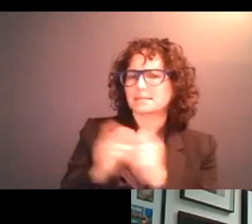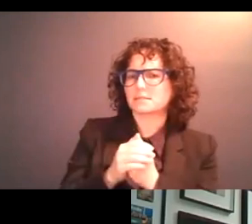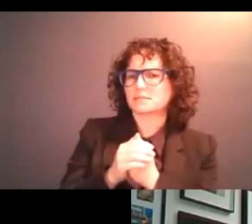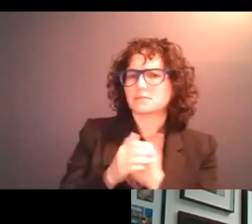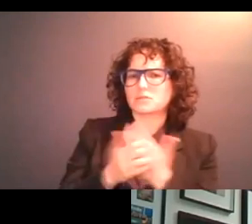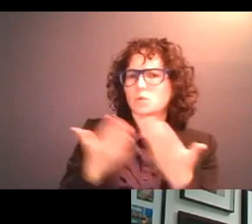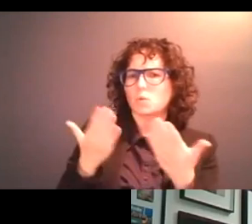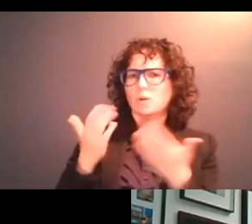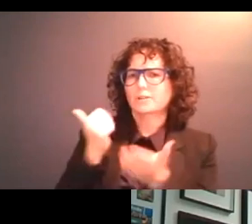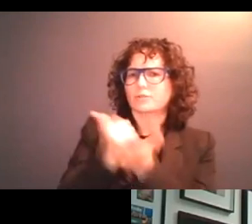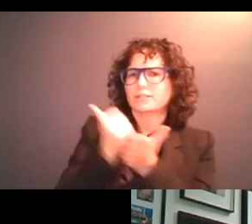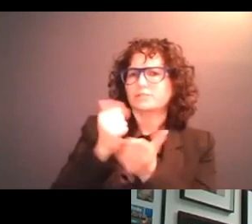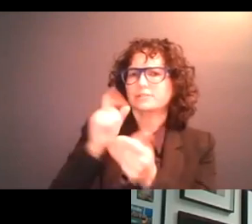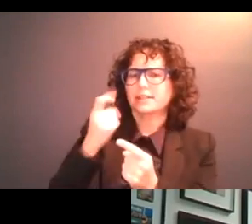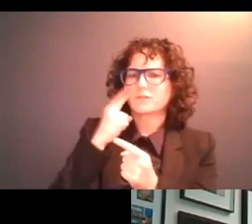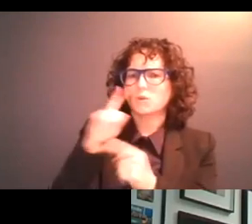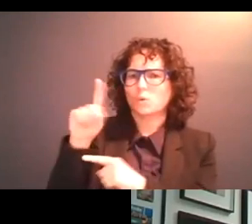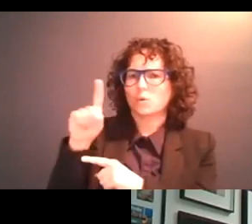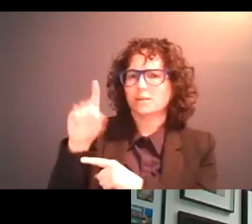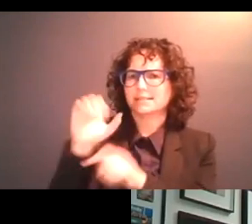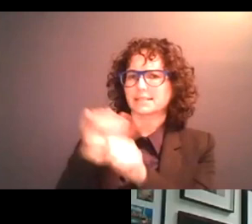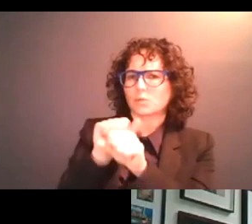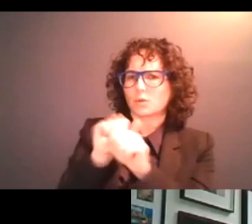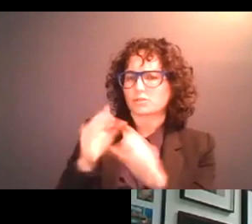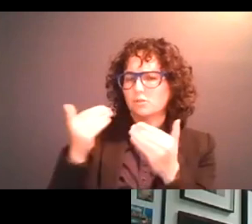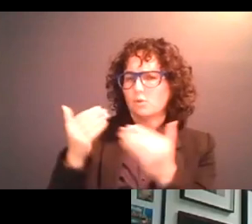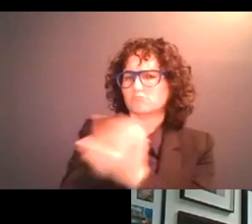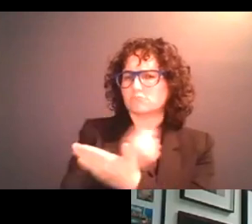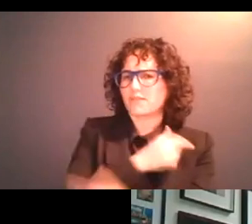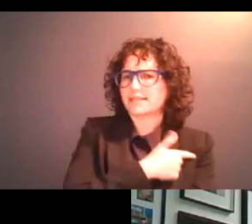credentials are needed for 1C workers to receive a vaccine?